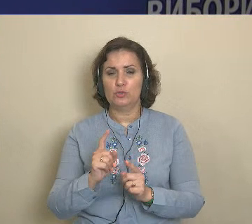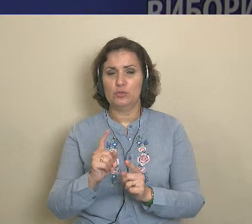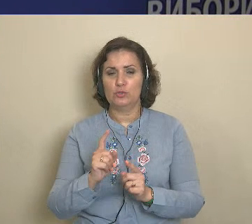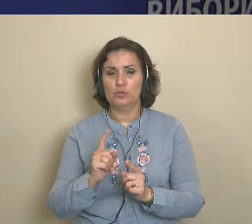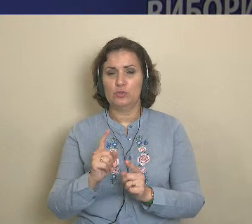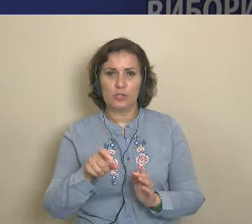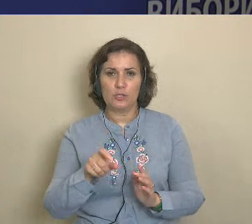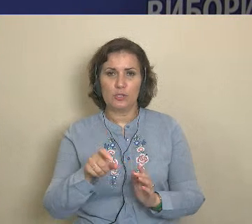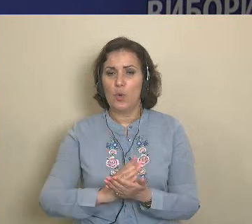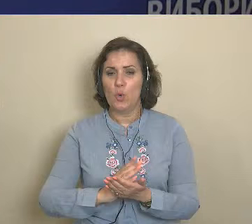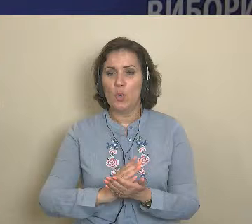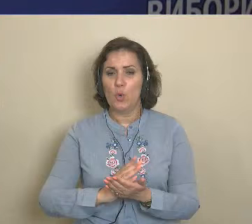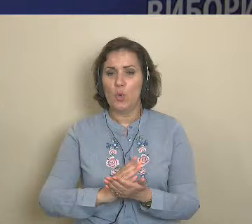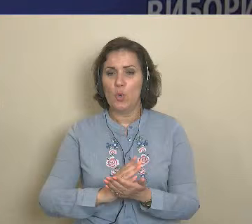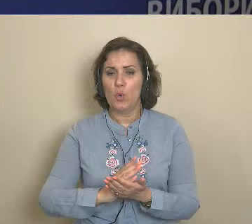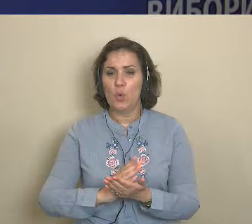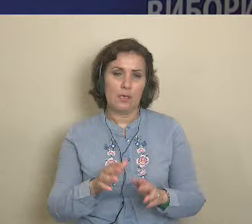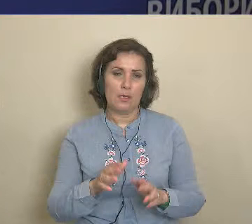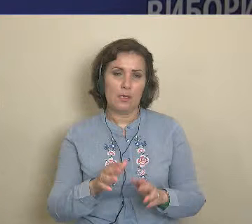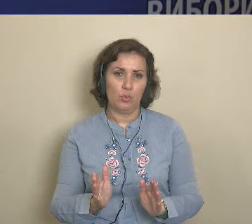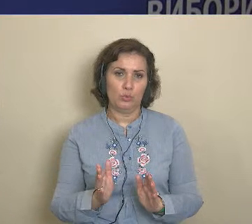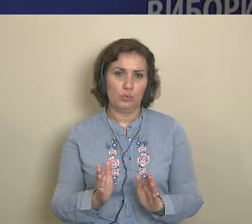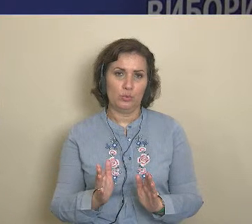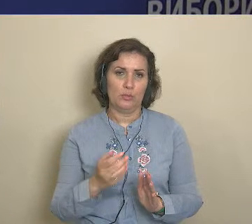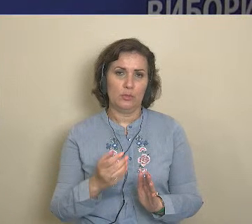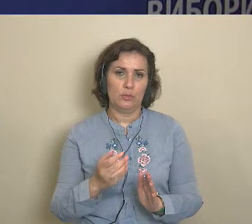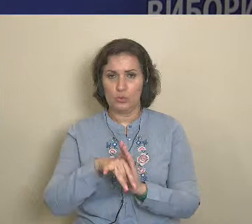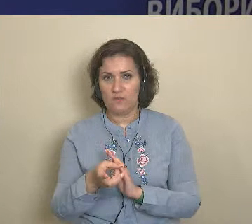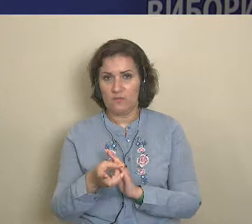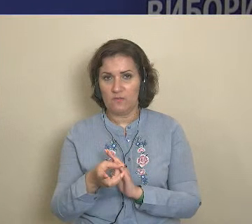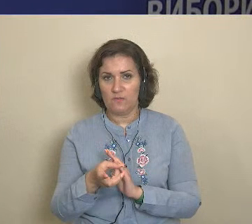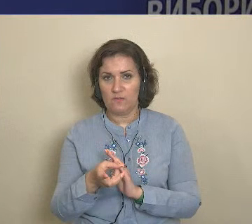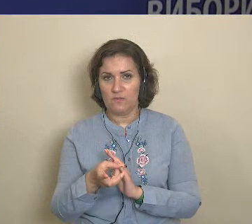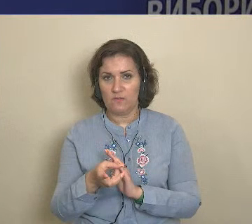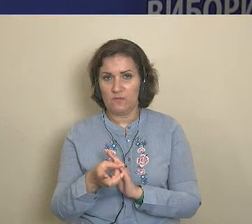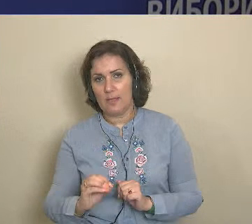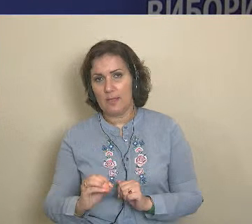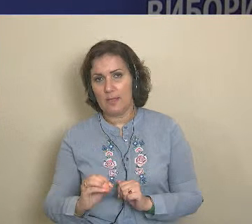start or during the election process, the address cannot be changed.